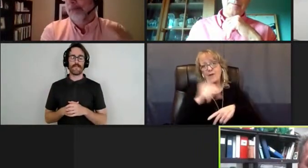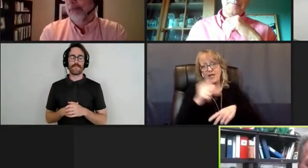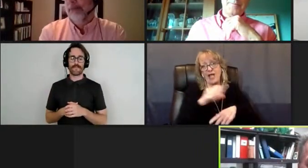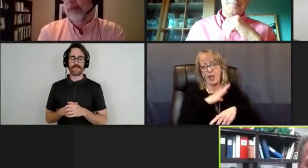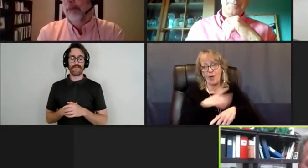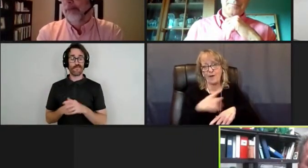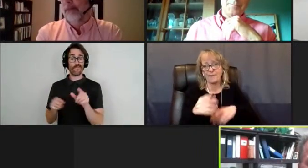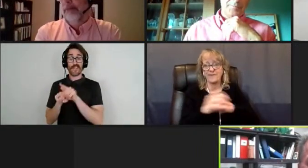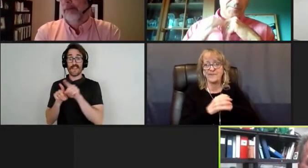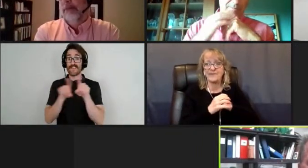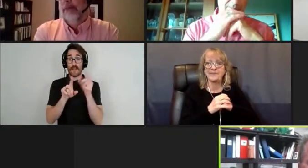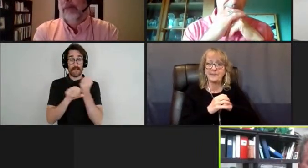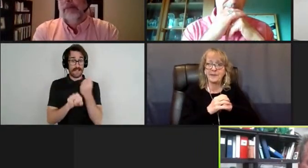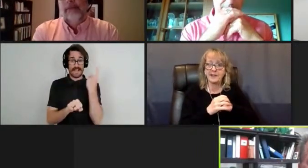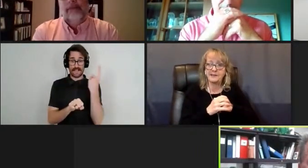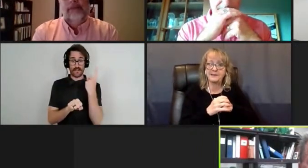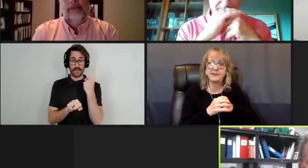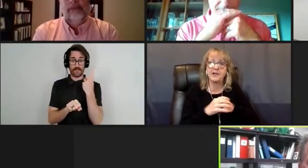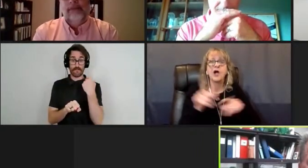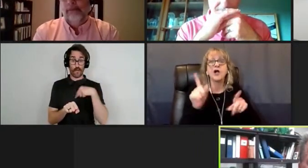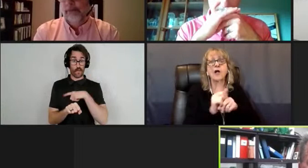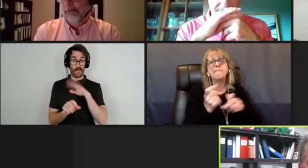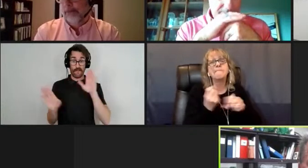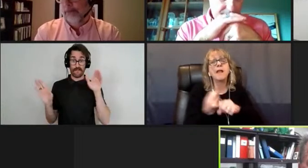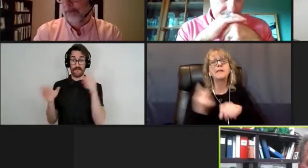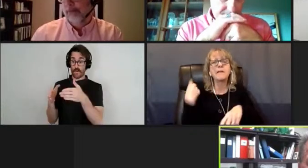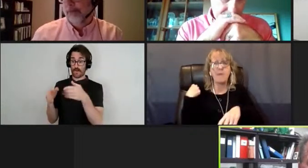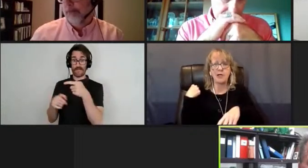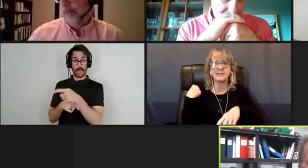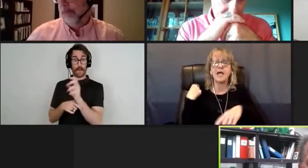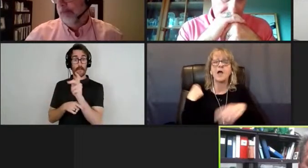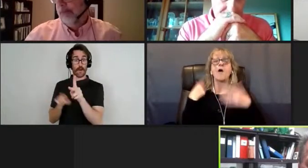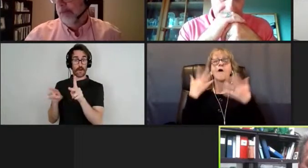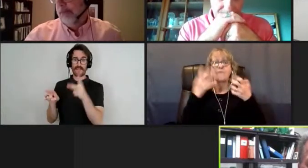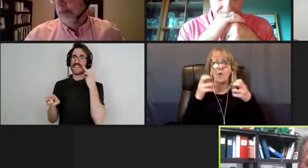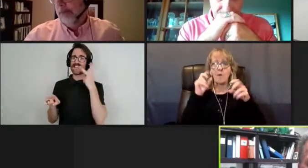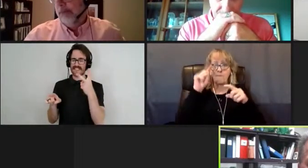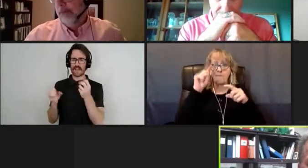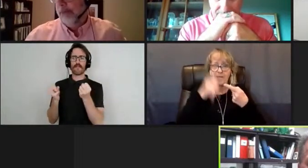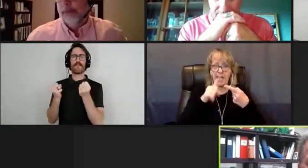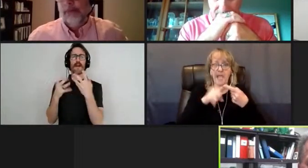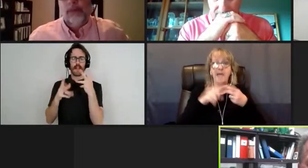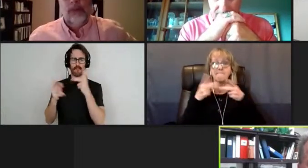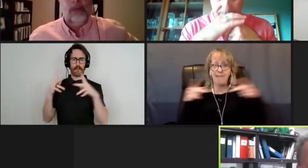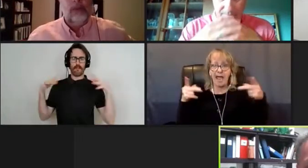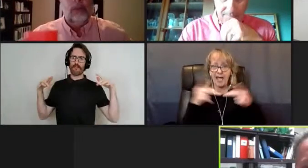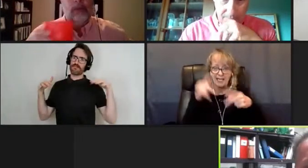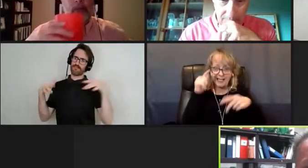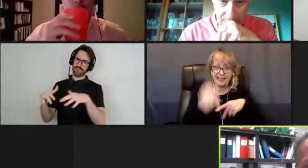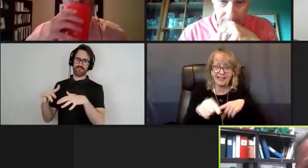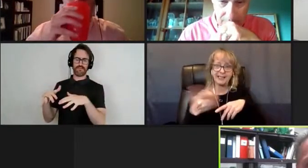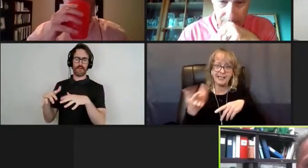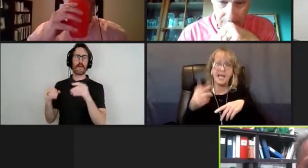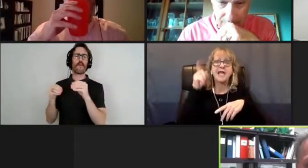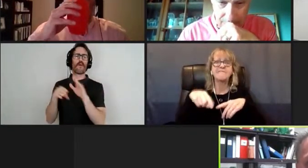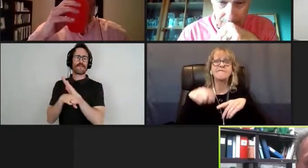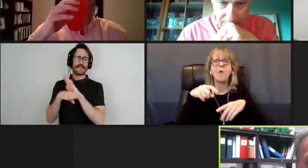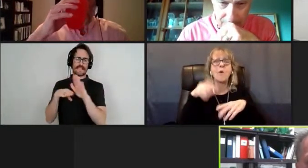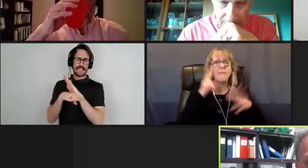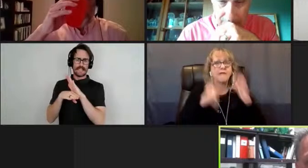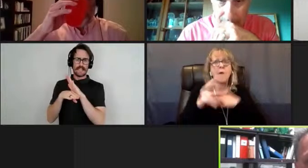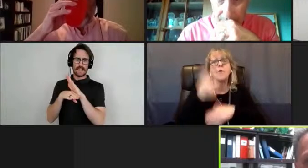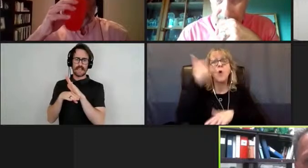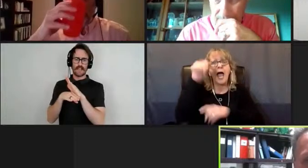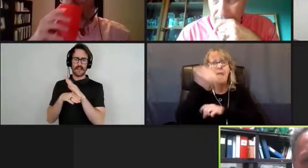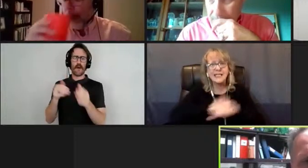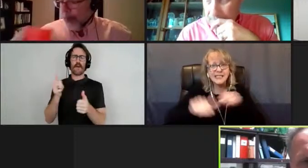like last year, we are going to focus on the parks that are showing more activity, the busier parks. For the most part, the small